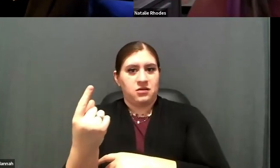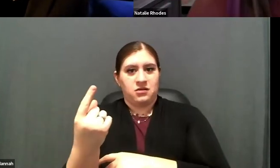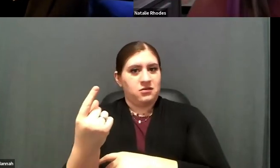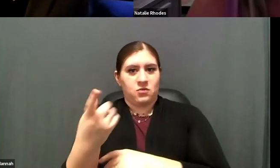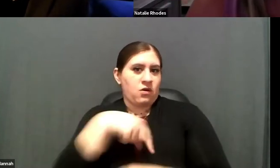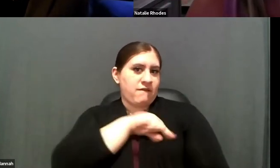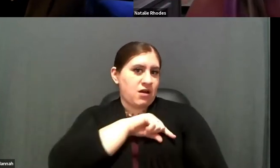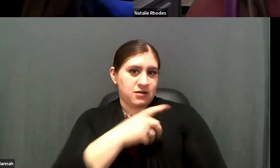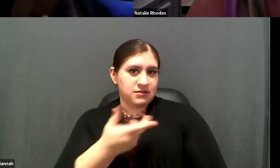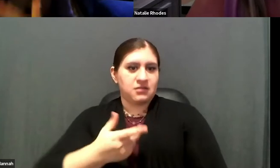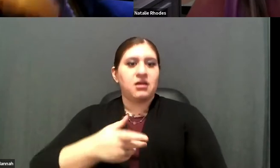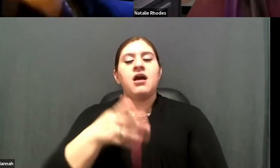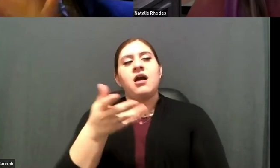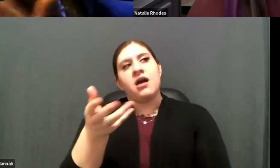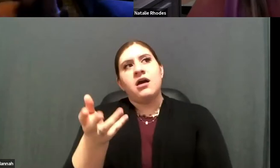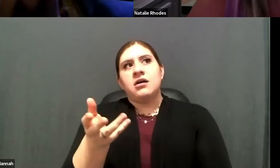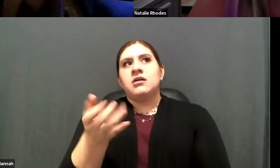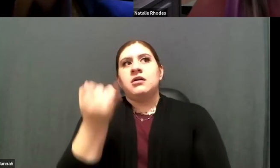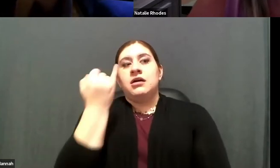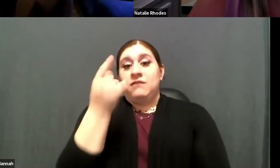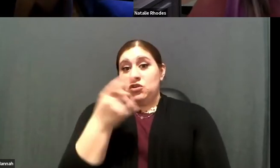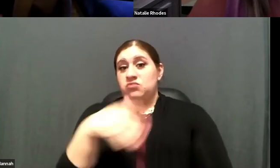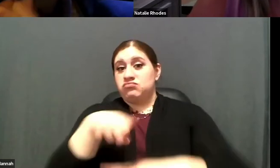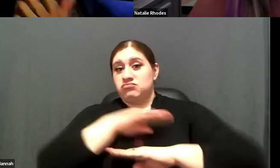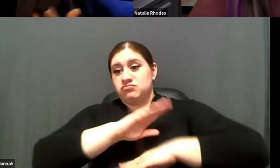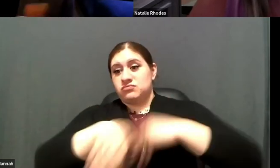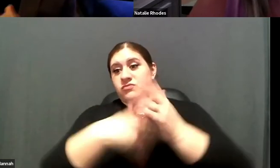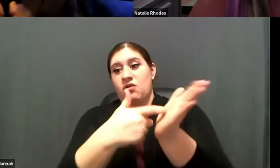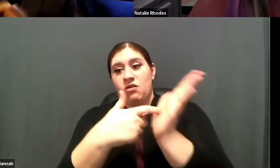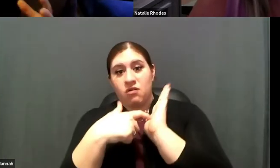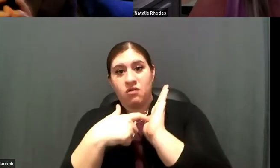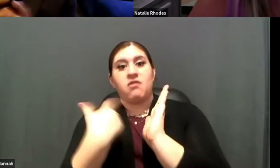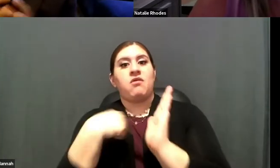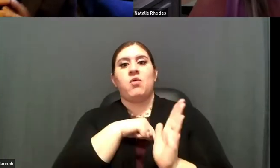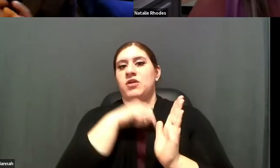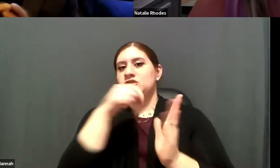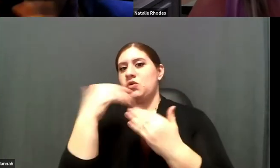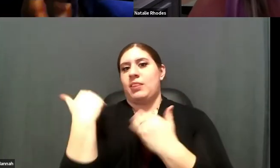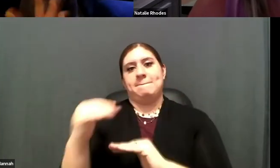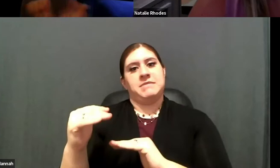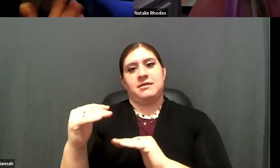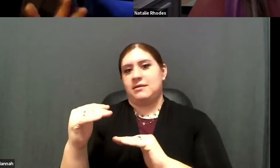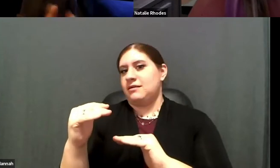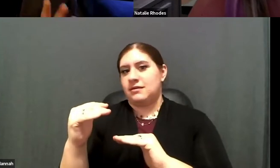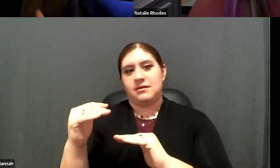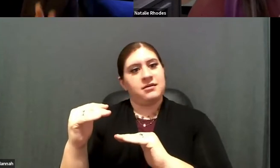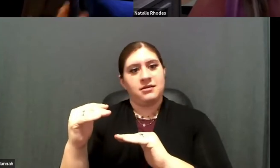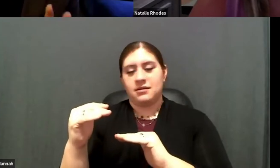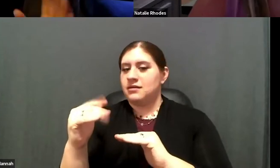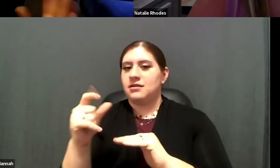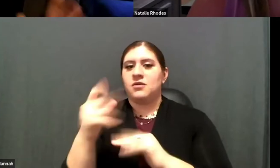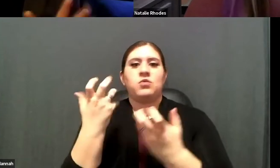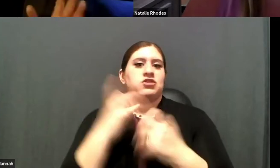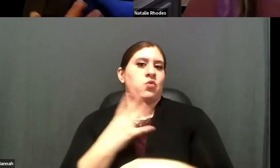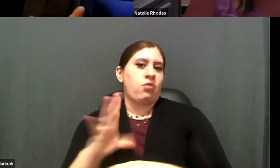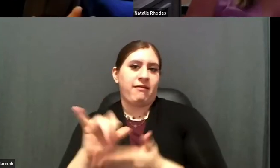guess? If you meet the requirements, you know, we don't limit, and we don't like to limit. What I